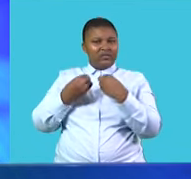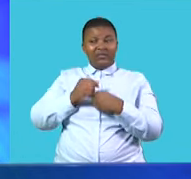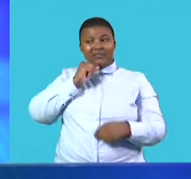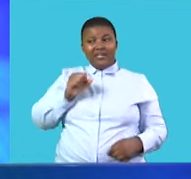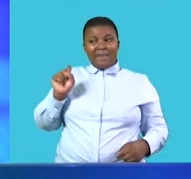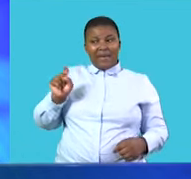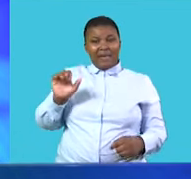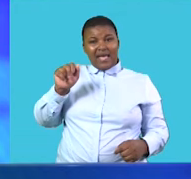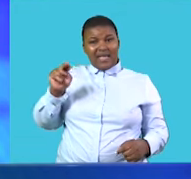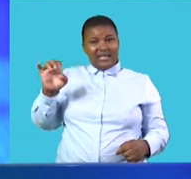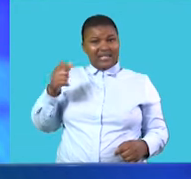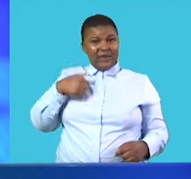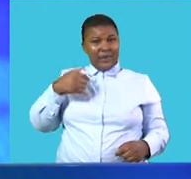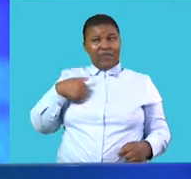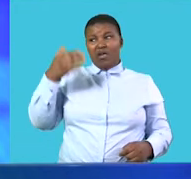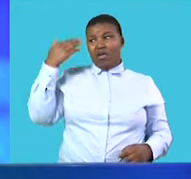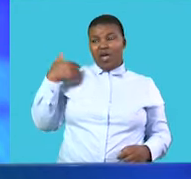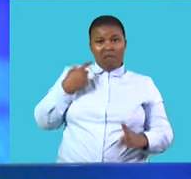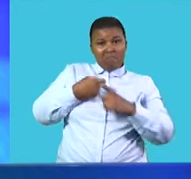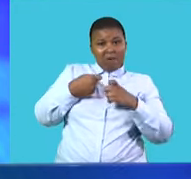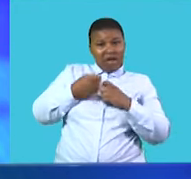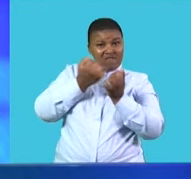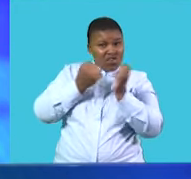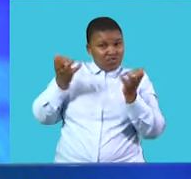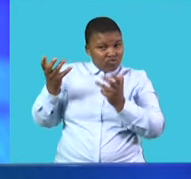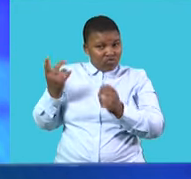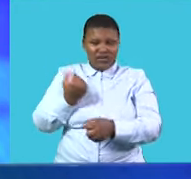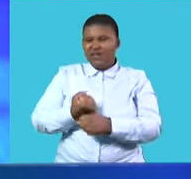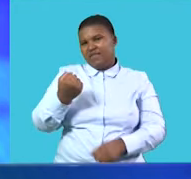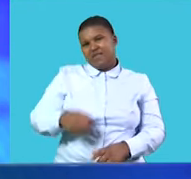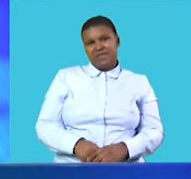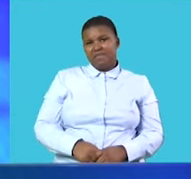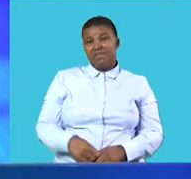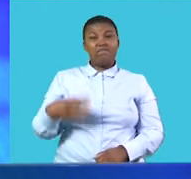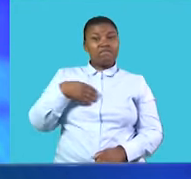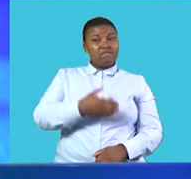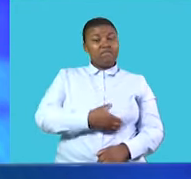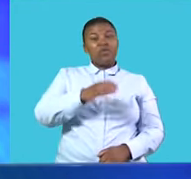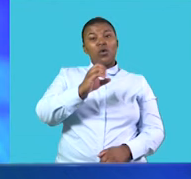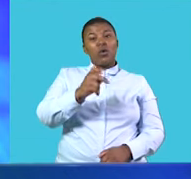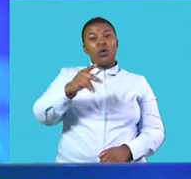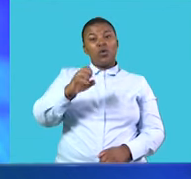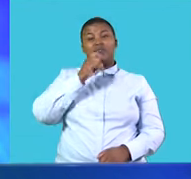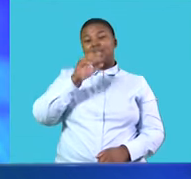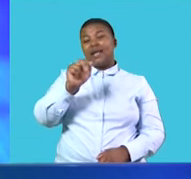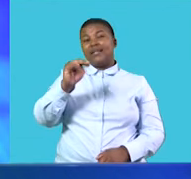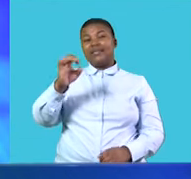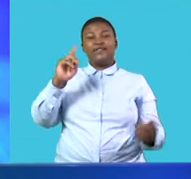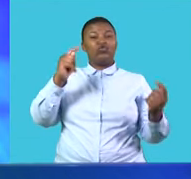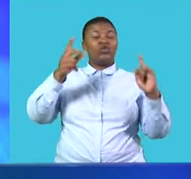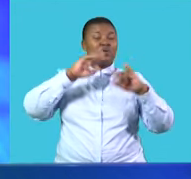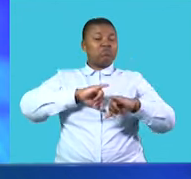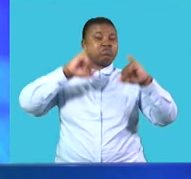into amatshantliziyo awabila esoma elwela yona ngexesha lecalucalulo. Likota uthi ANC itshintshe kakhulu kunakuqala yaba